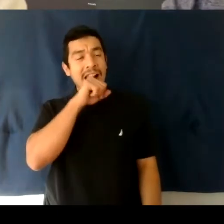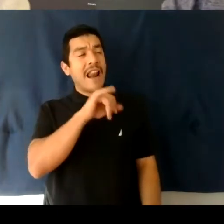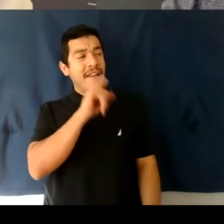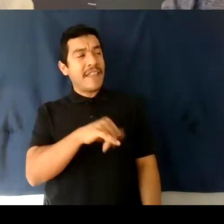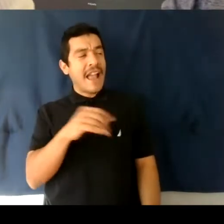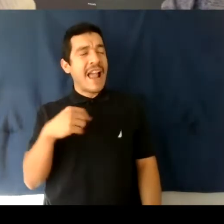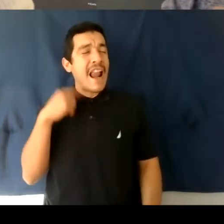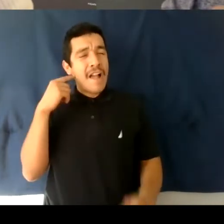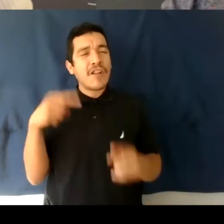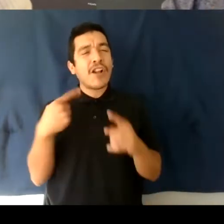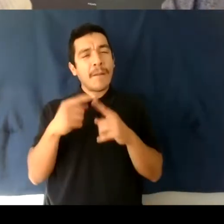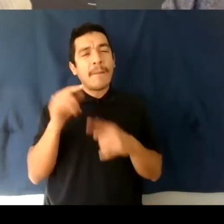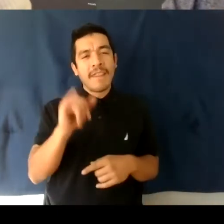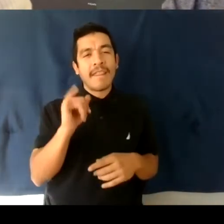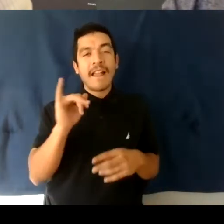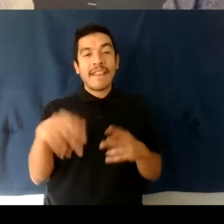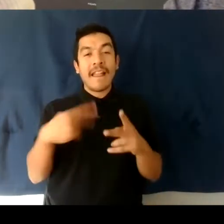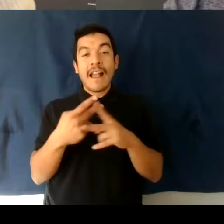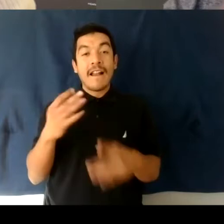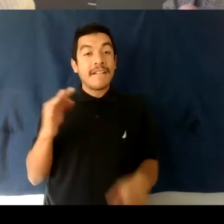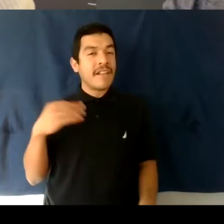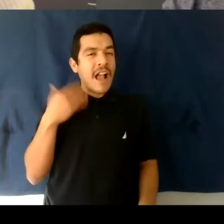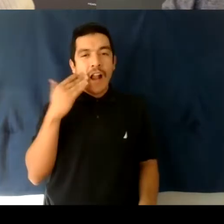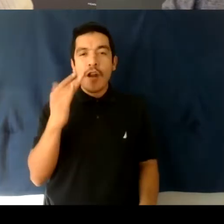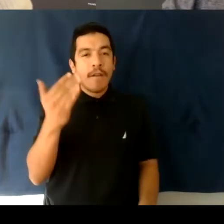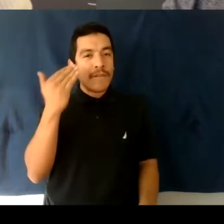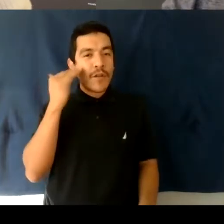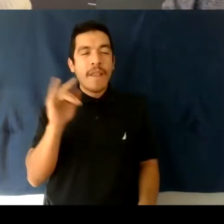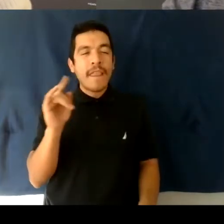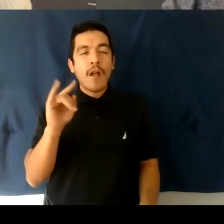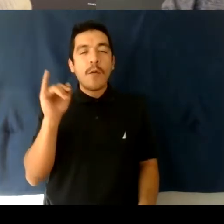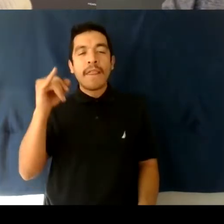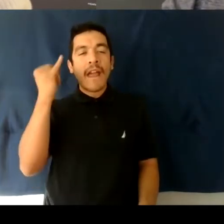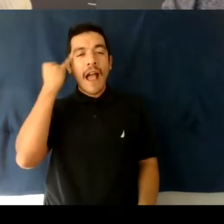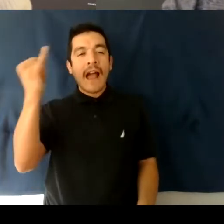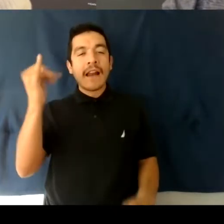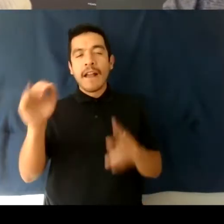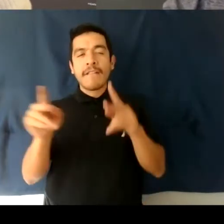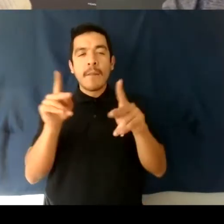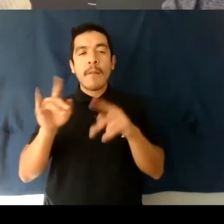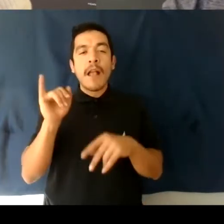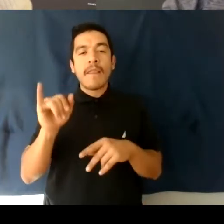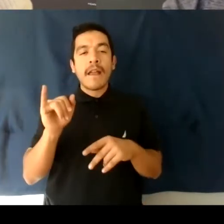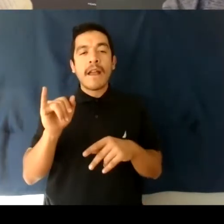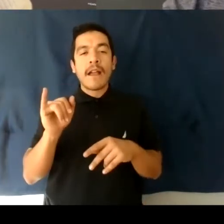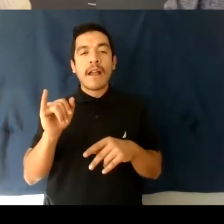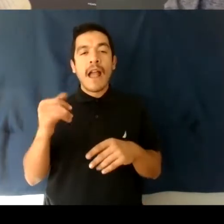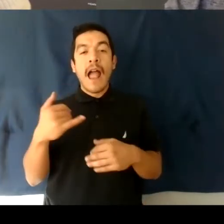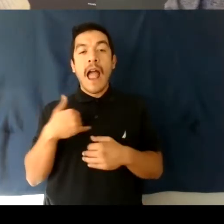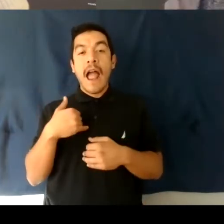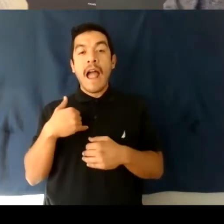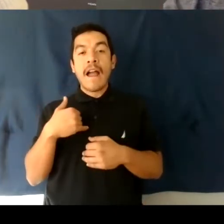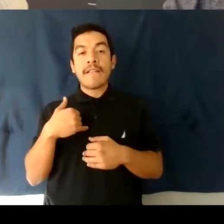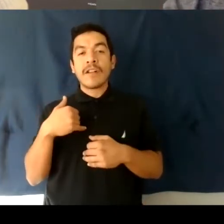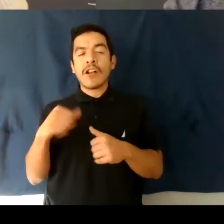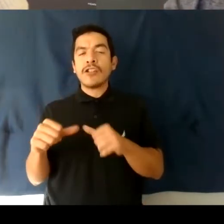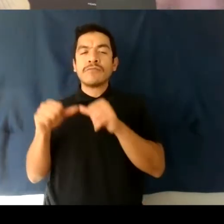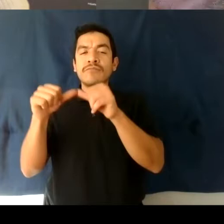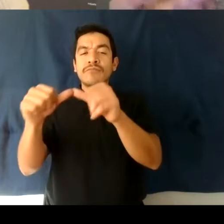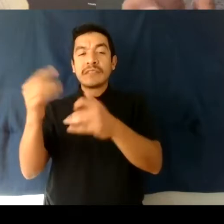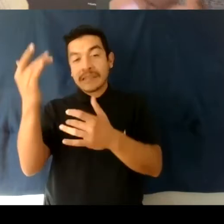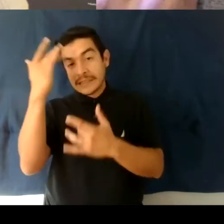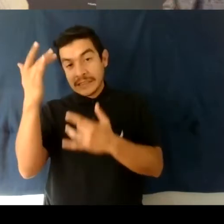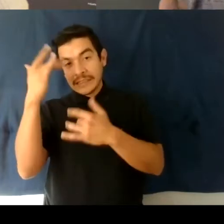about that, and that's kind of I don't know if you know, but like that's where the idea of people that folks that have chronic illness came with the idea of spooning.